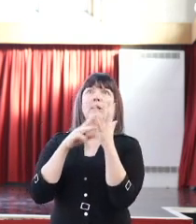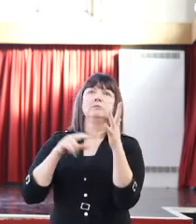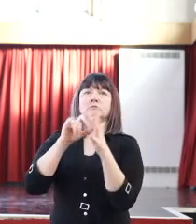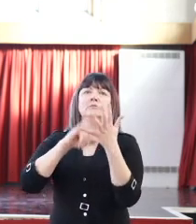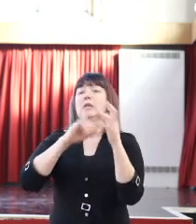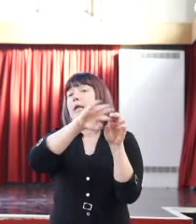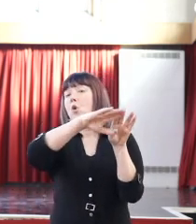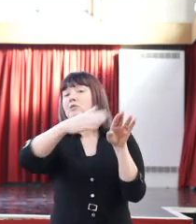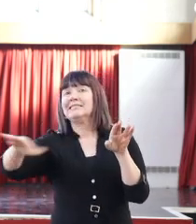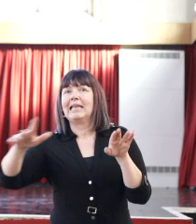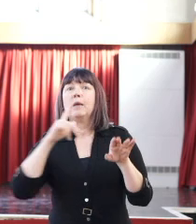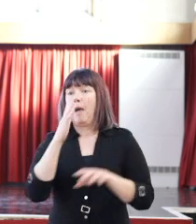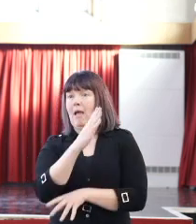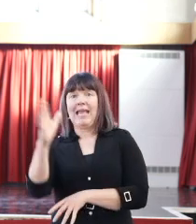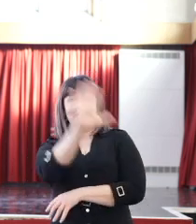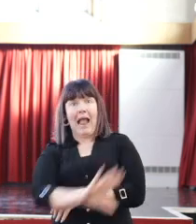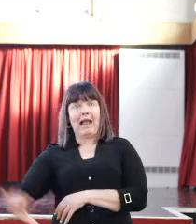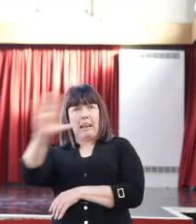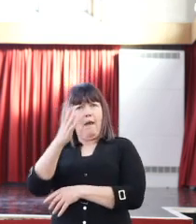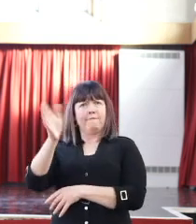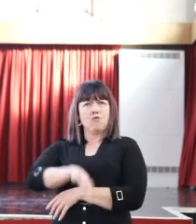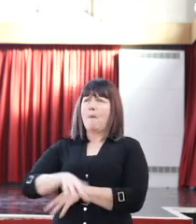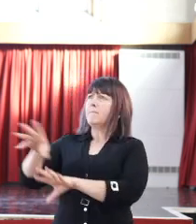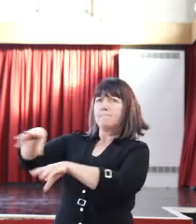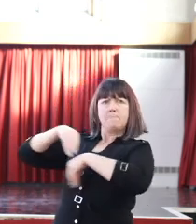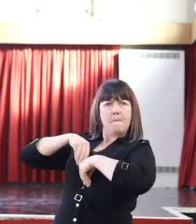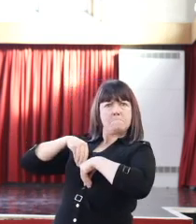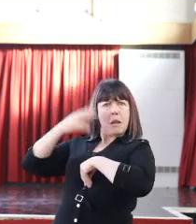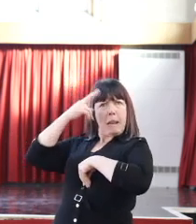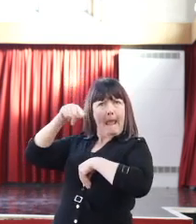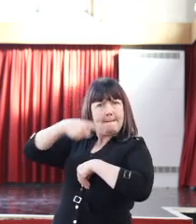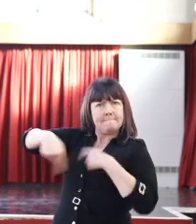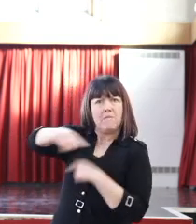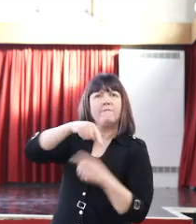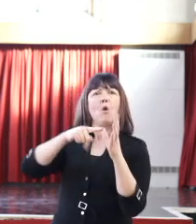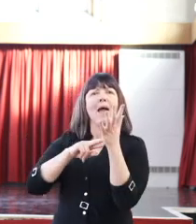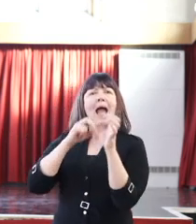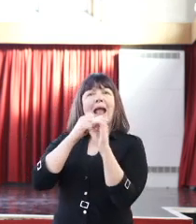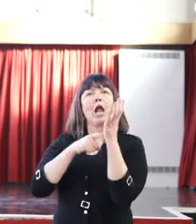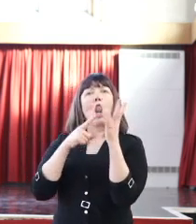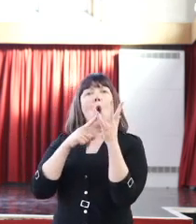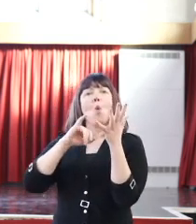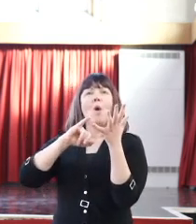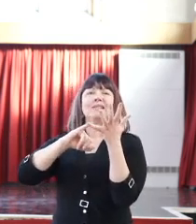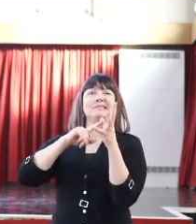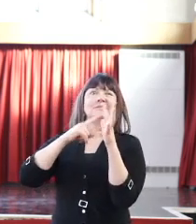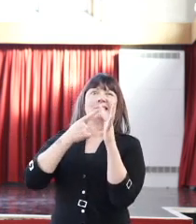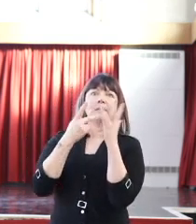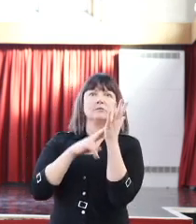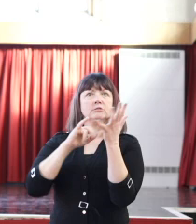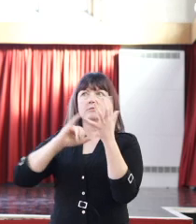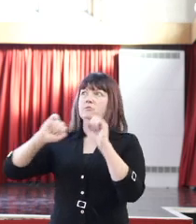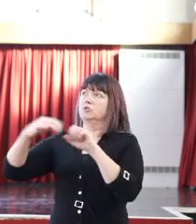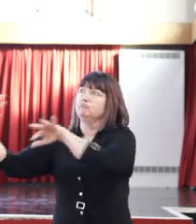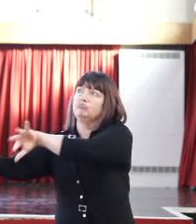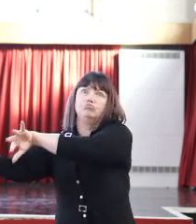East Anglia actually got its name from the Anglo-Saxons, who invaded from Saxony, which is modern-day Germany, and drove out the Romans.